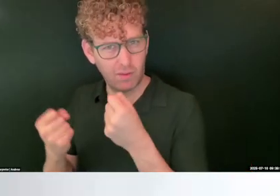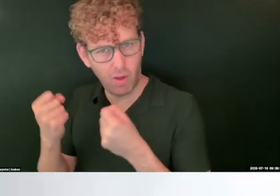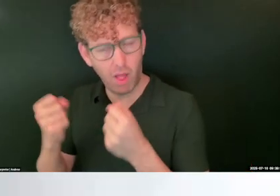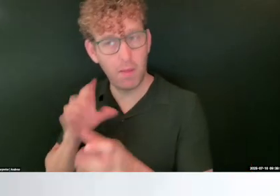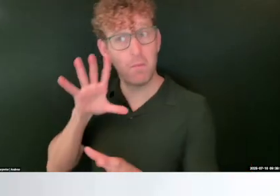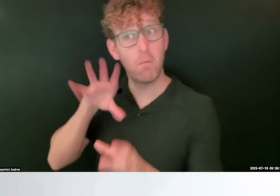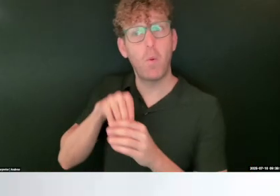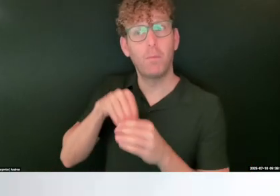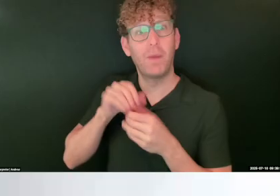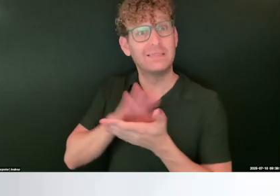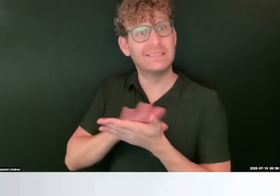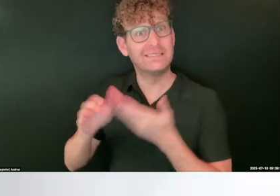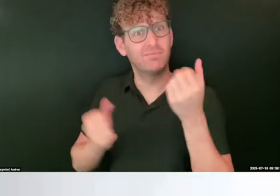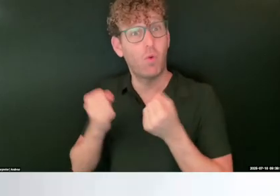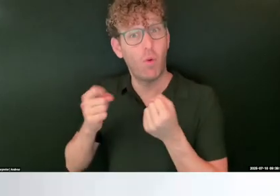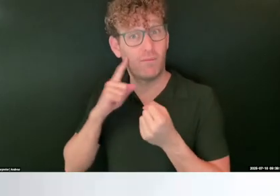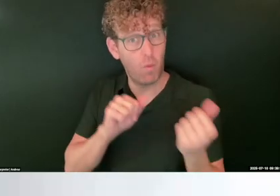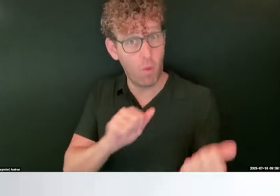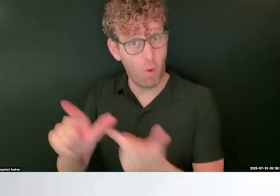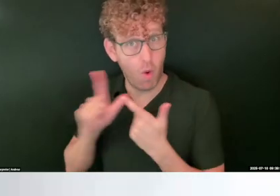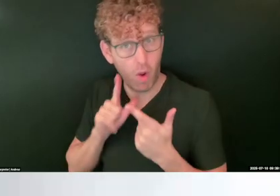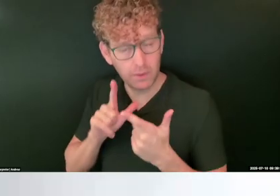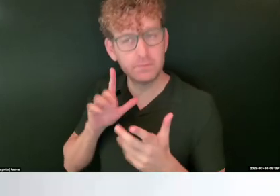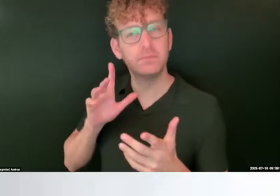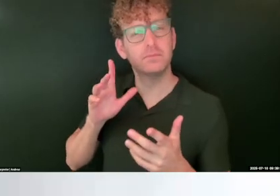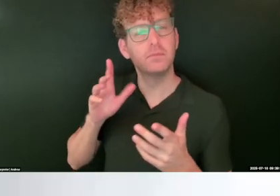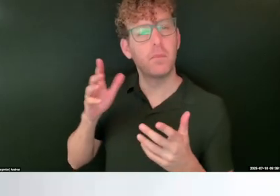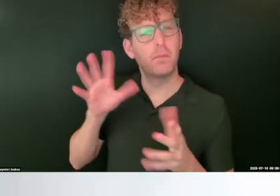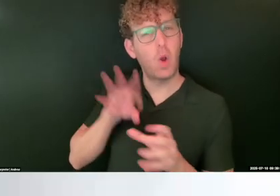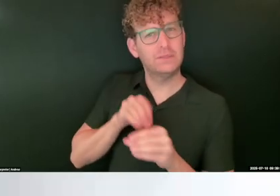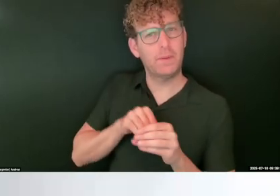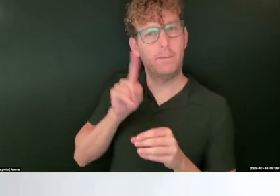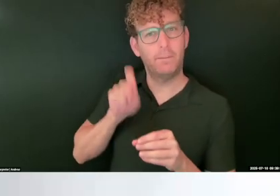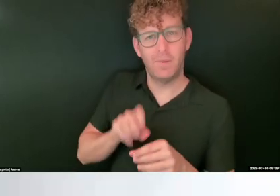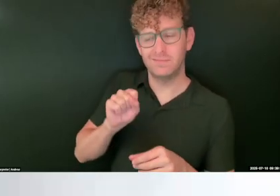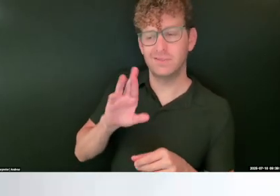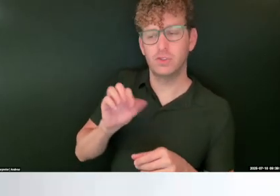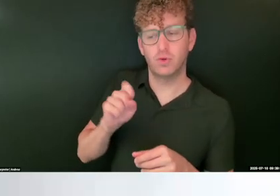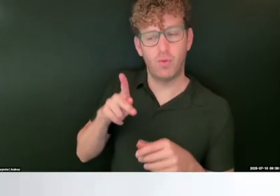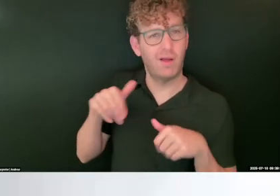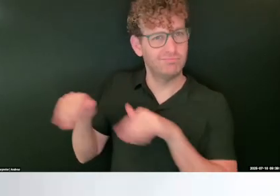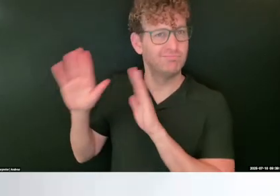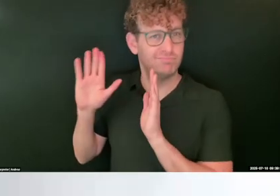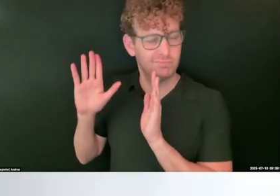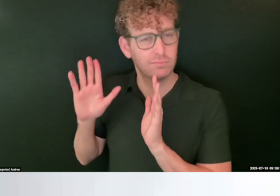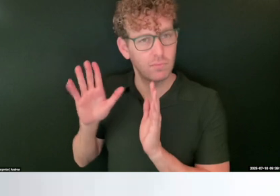for All, participants must scrap an older vehicle. Currently, the different administrators differ on requirements for how old